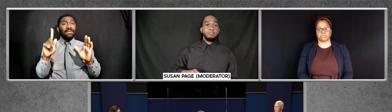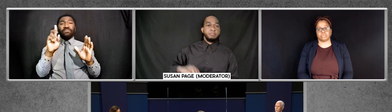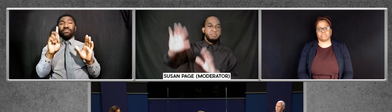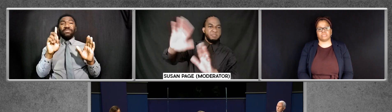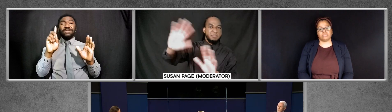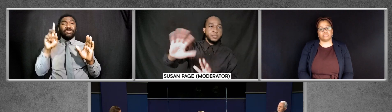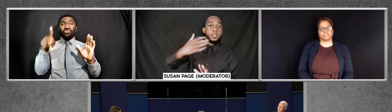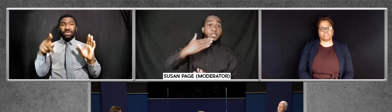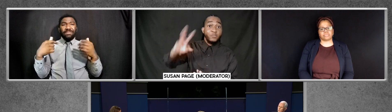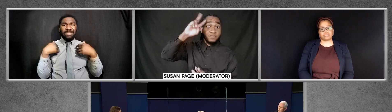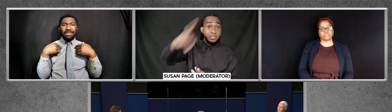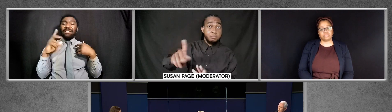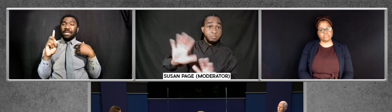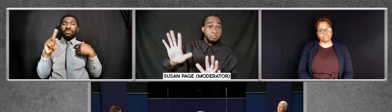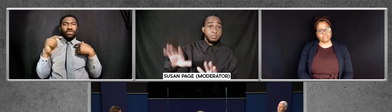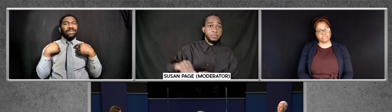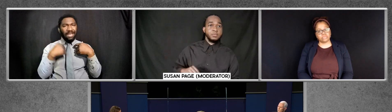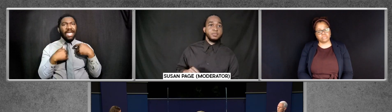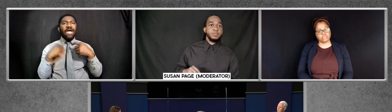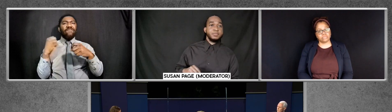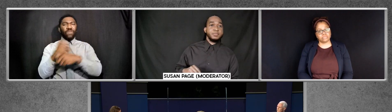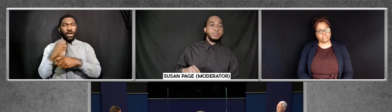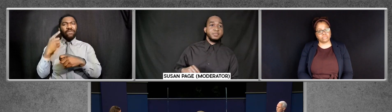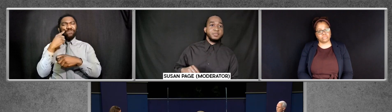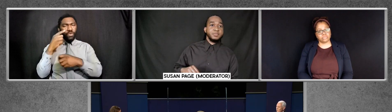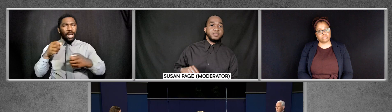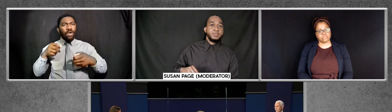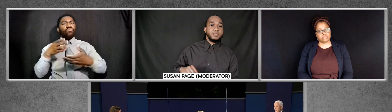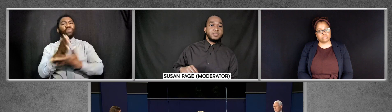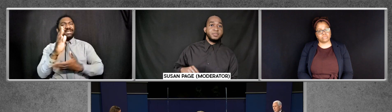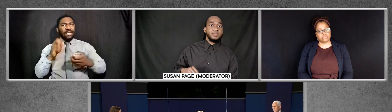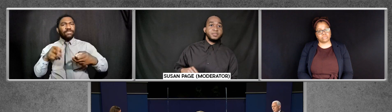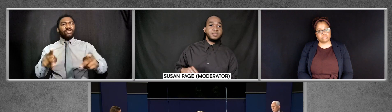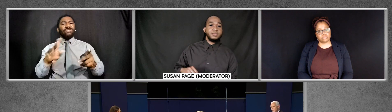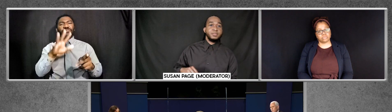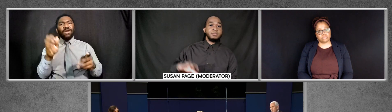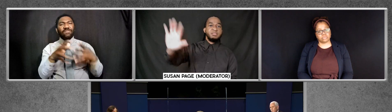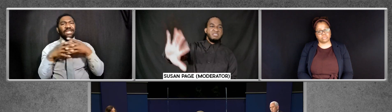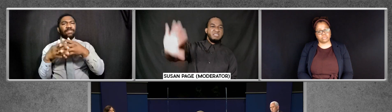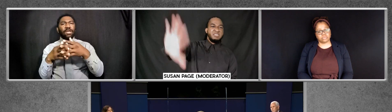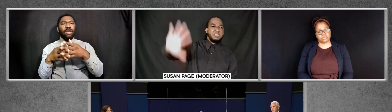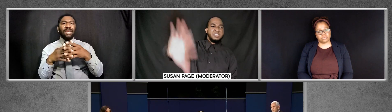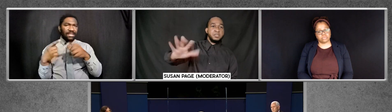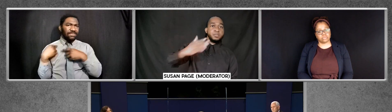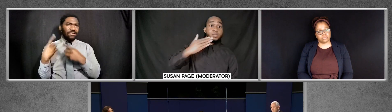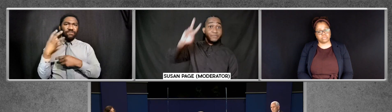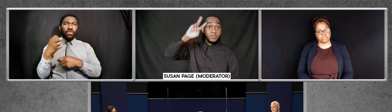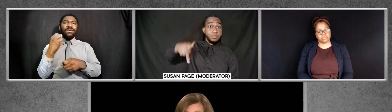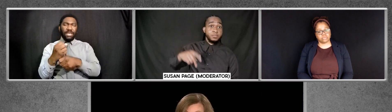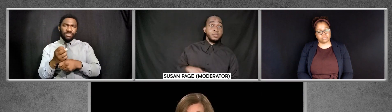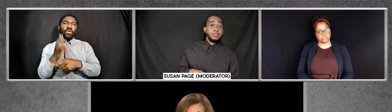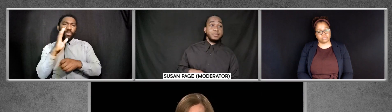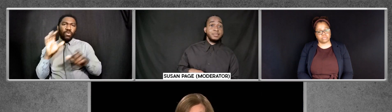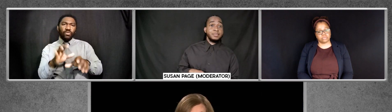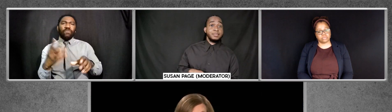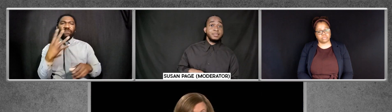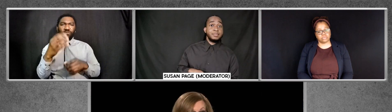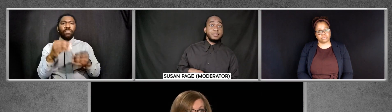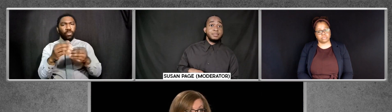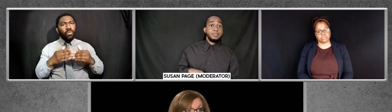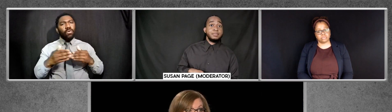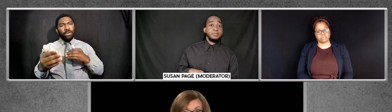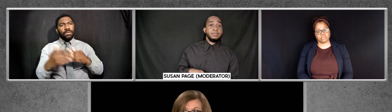President Pence. We fought for educational choice and opportunities for African Americans, all of our minorities. Thank you, sir. And we'll do it for 4 more Thank years. you. You know, there is no more important